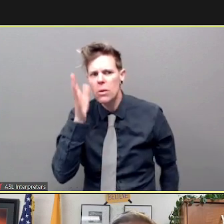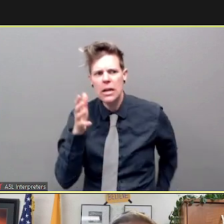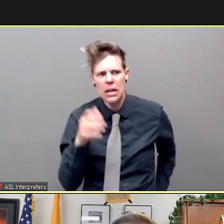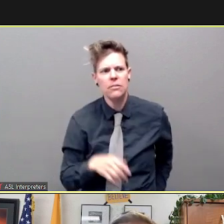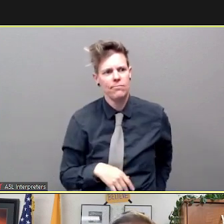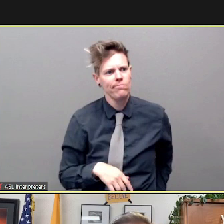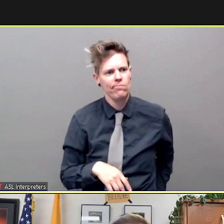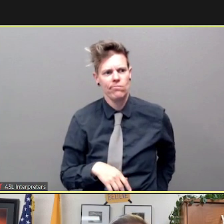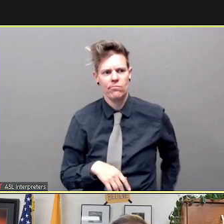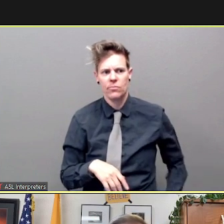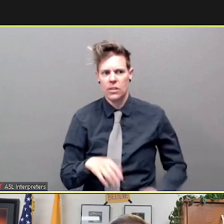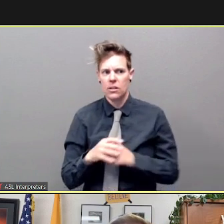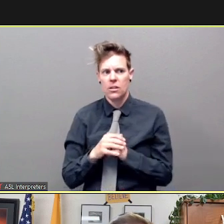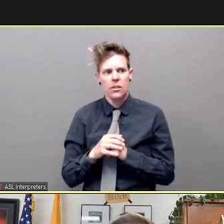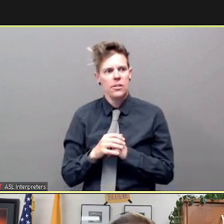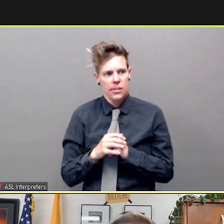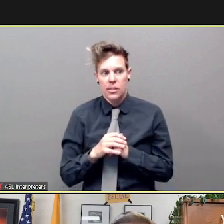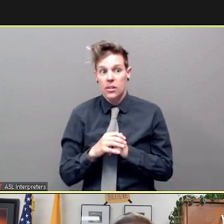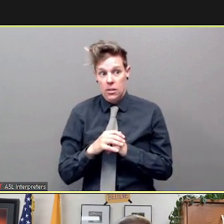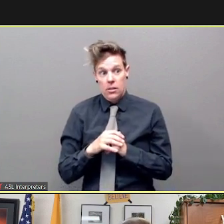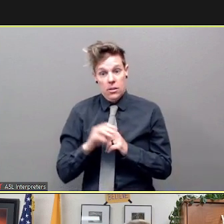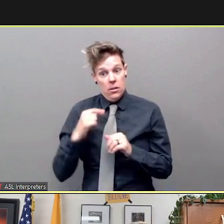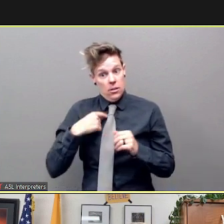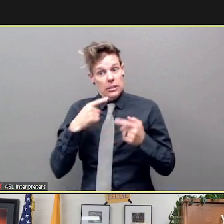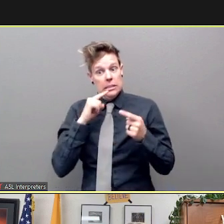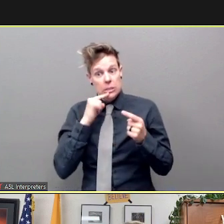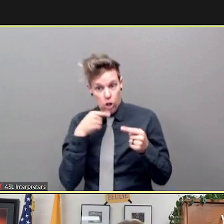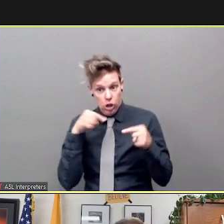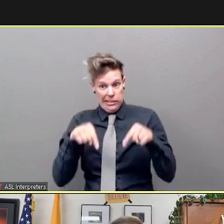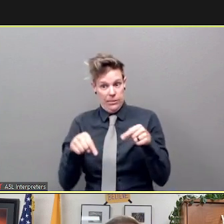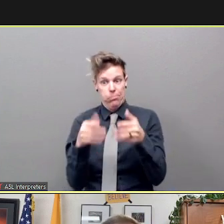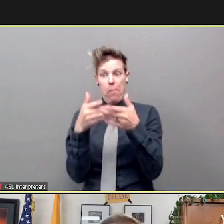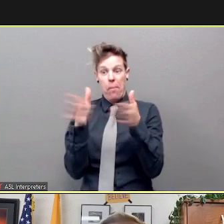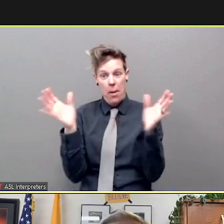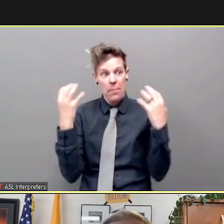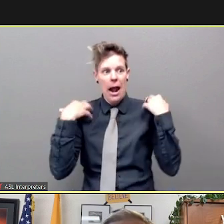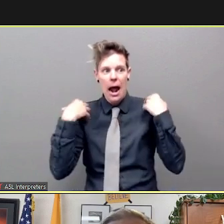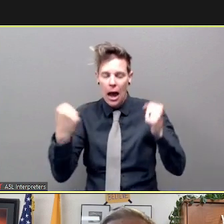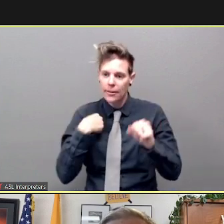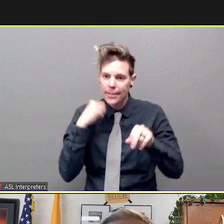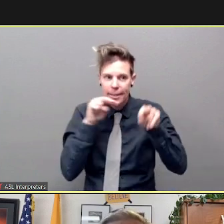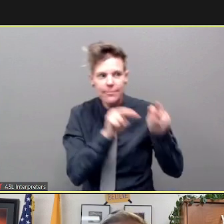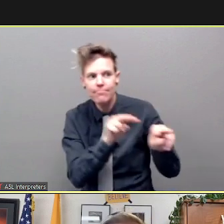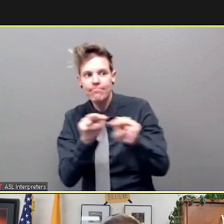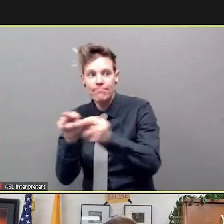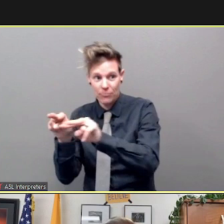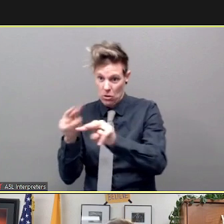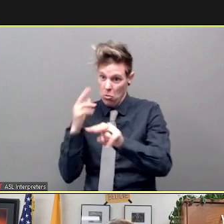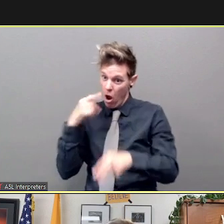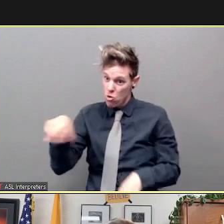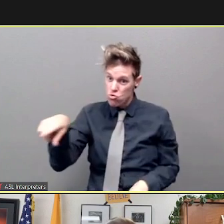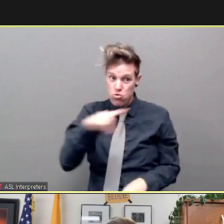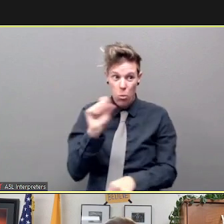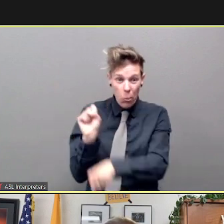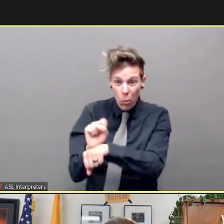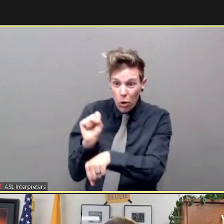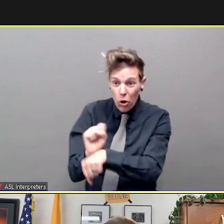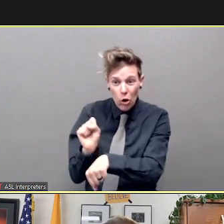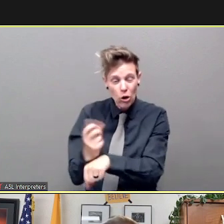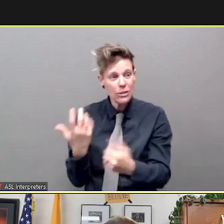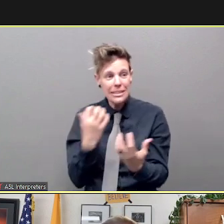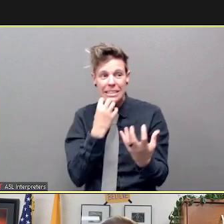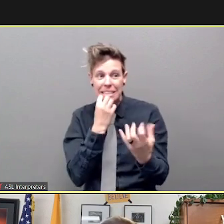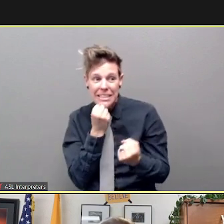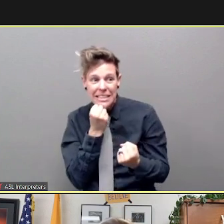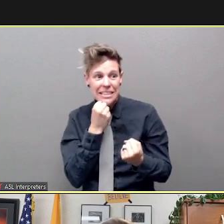health issue. It's a workplace issue. It's, it's a health issue for the people who have it, certainly. And